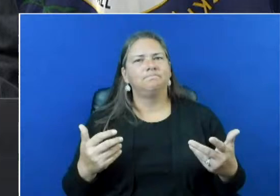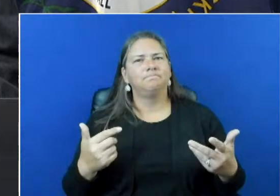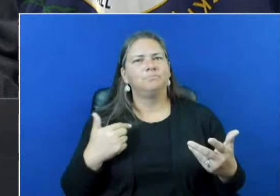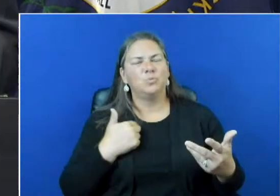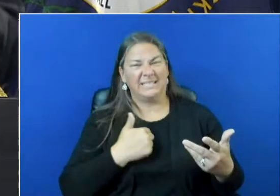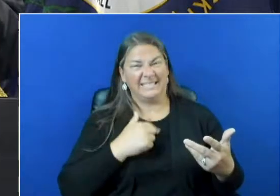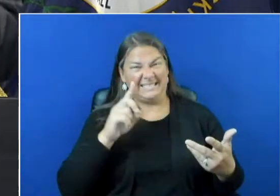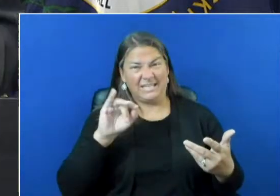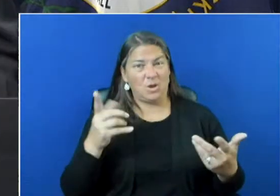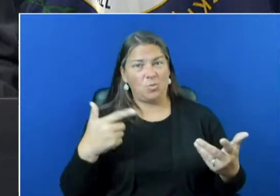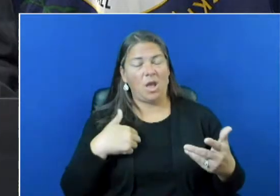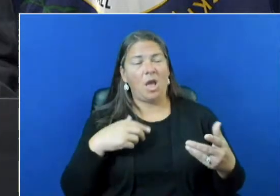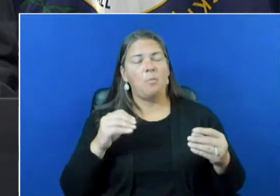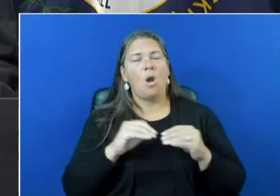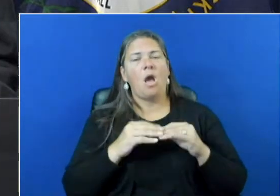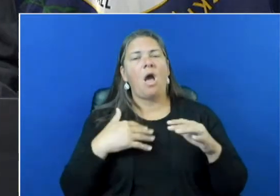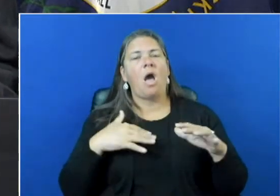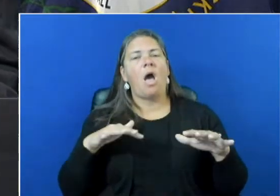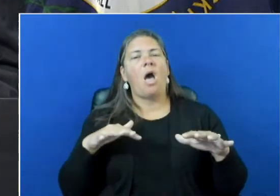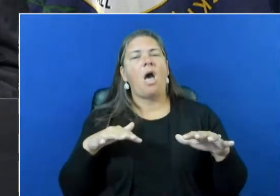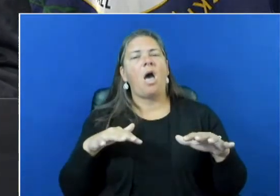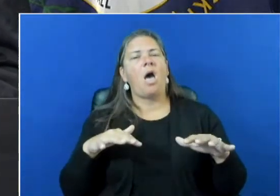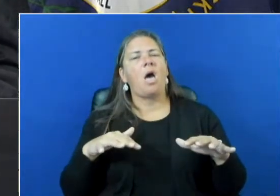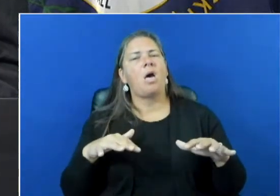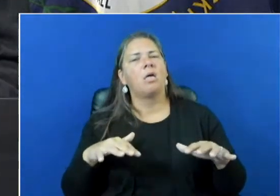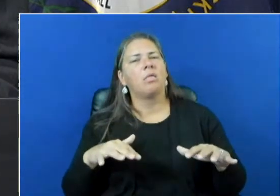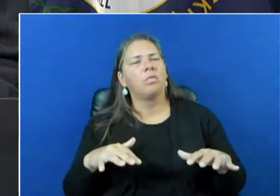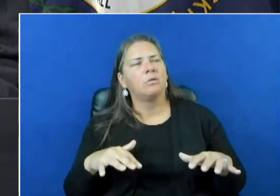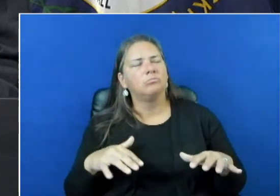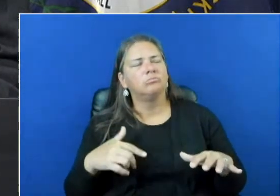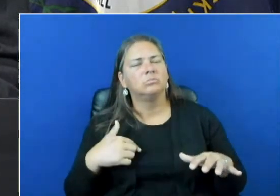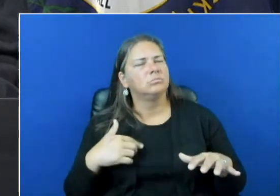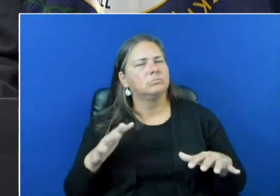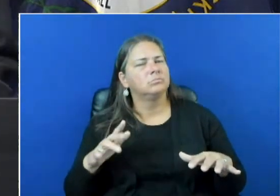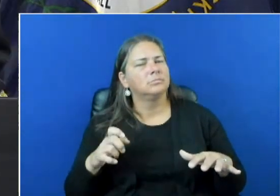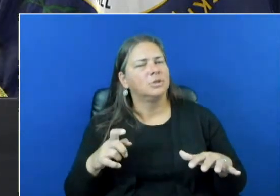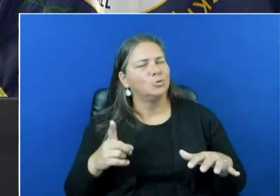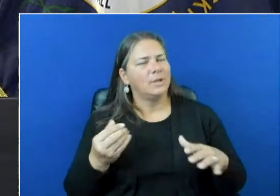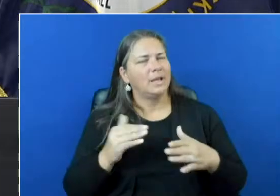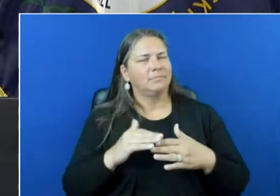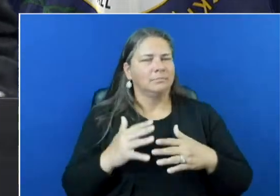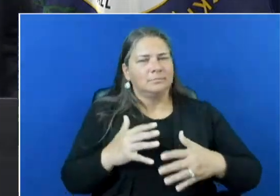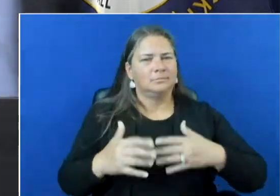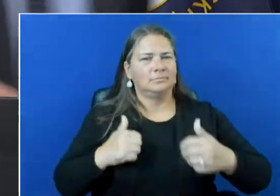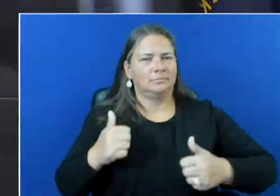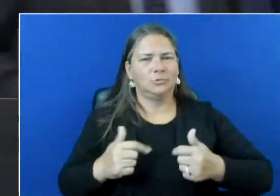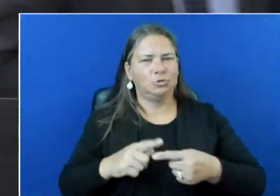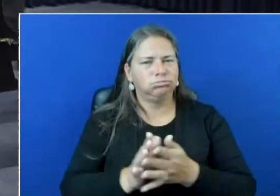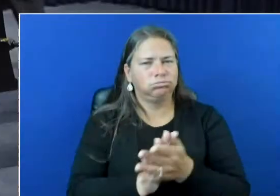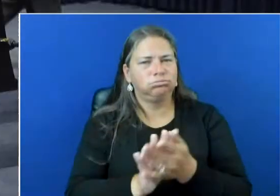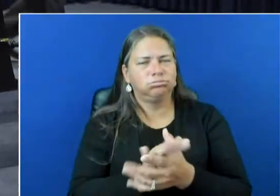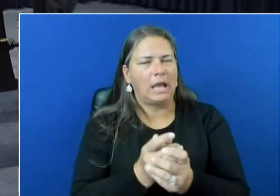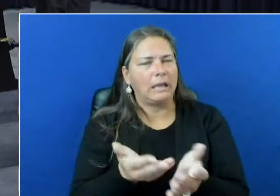that, and we need to pick that back up to make sure we bend that curve. Thank you.